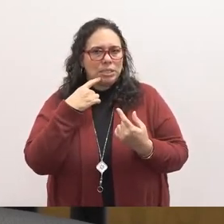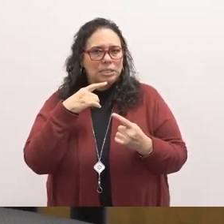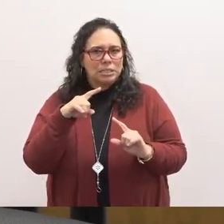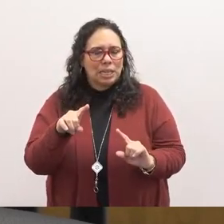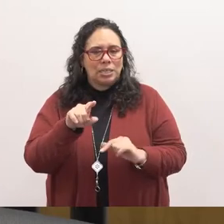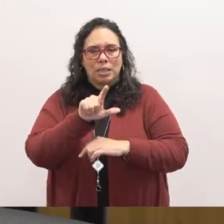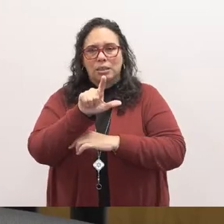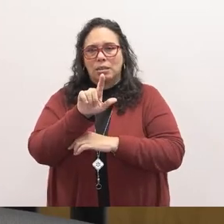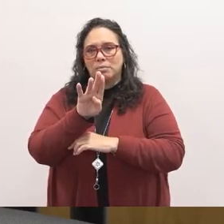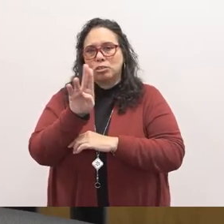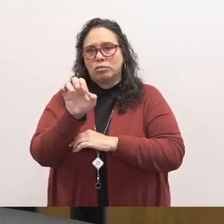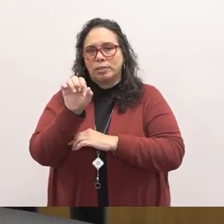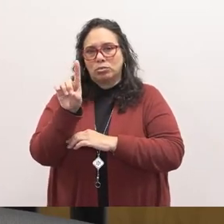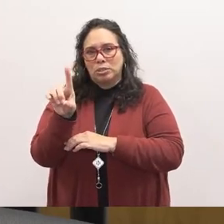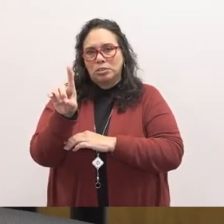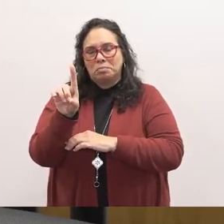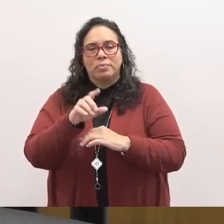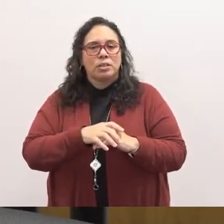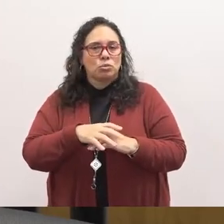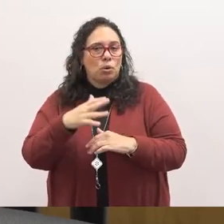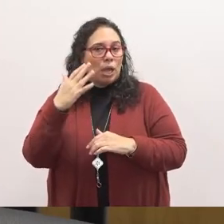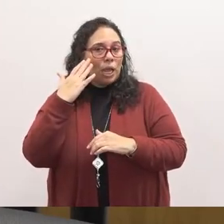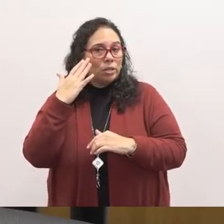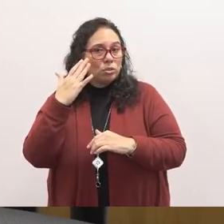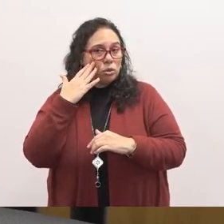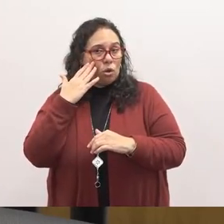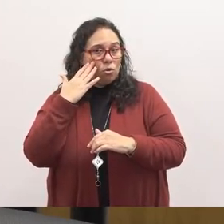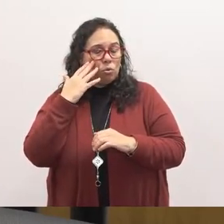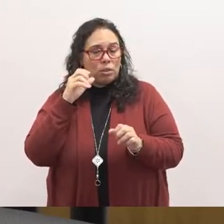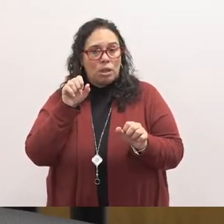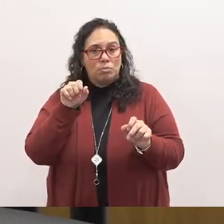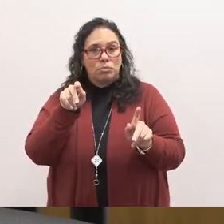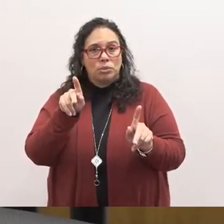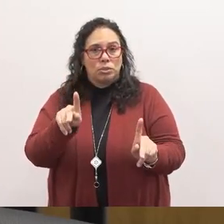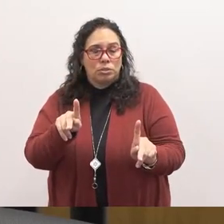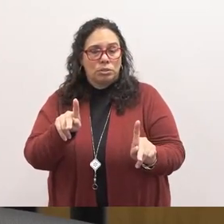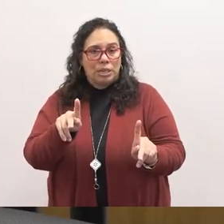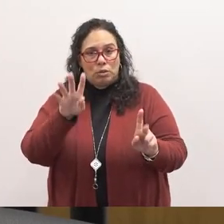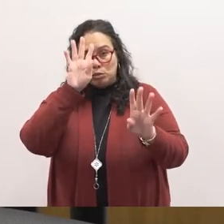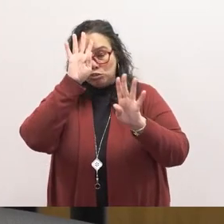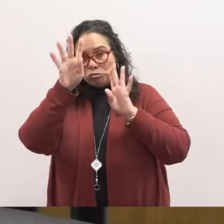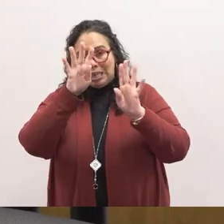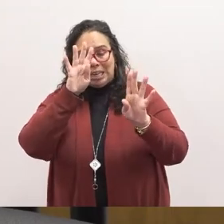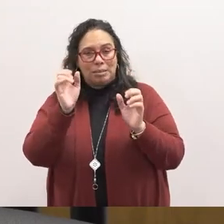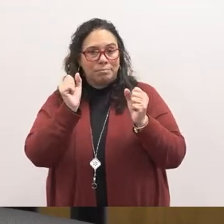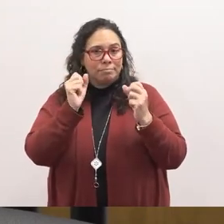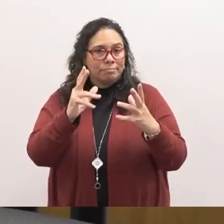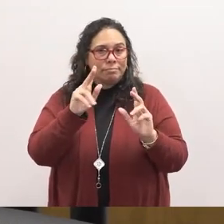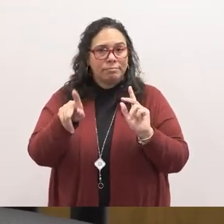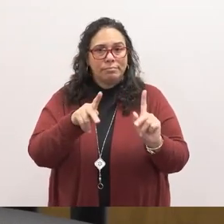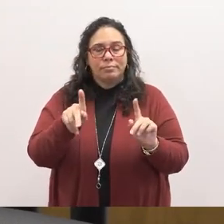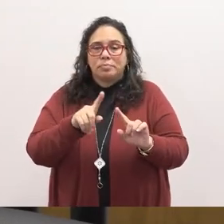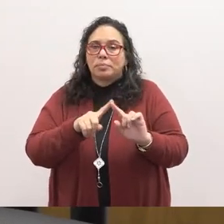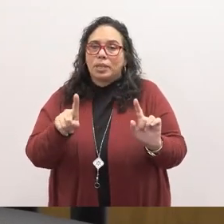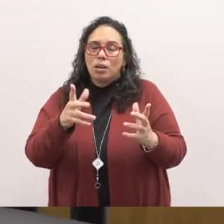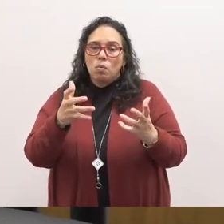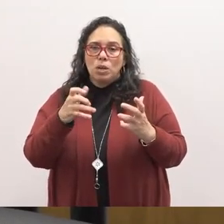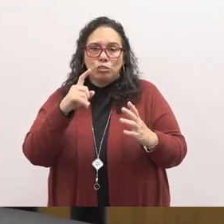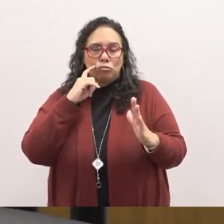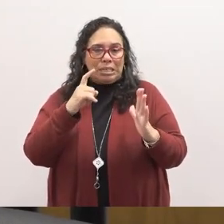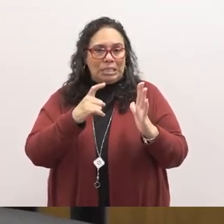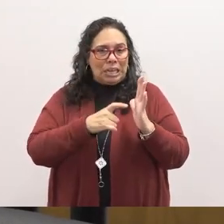Beach Unified School District. And so I know that that opportunity was created by a number of folks, but I just wanted to recognize those